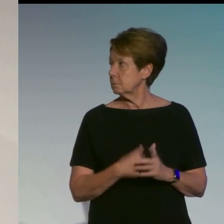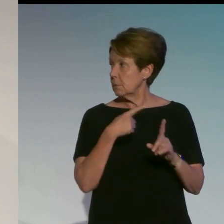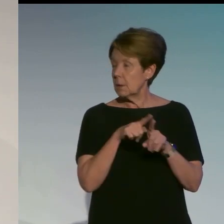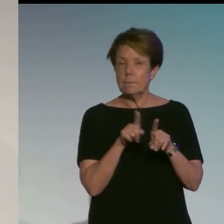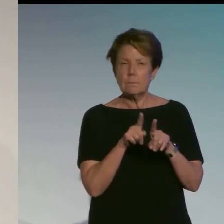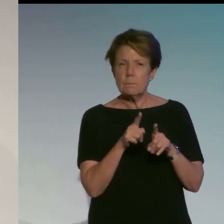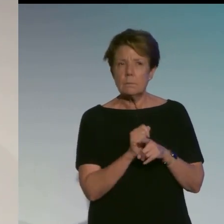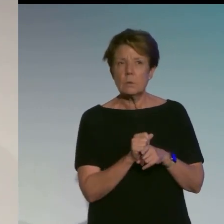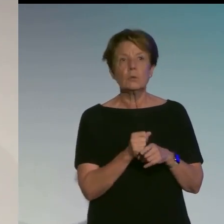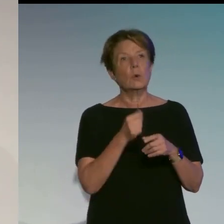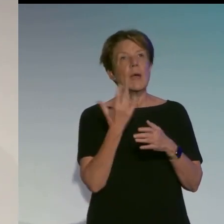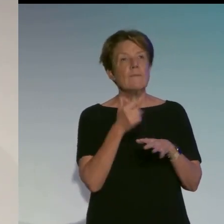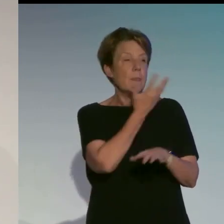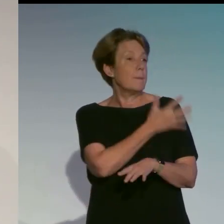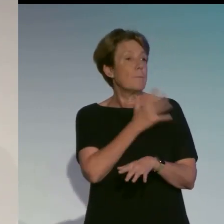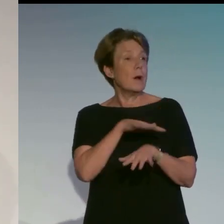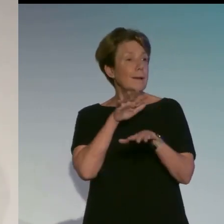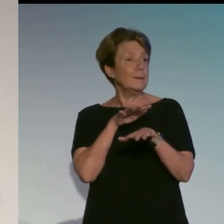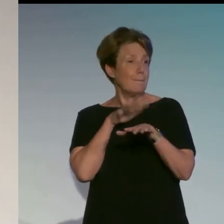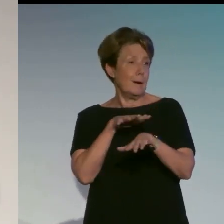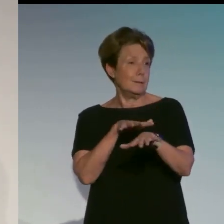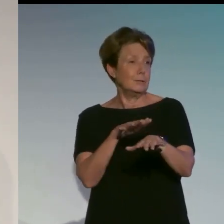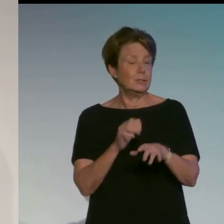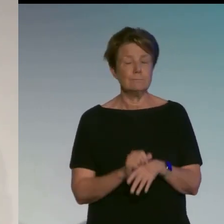the Pride March difficult, and